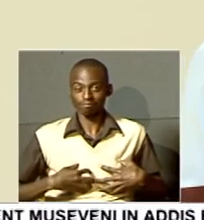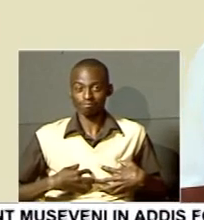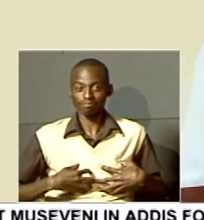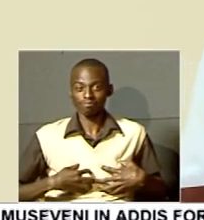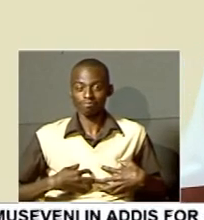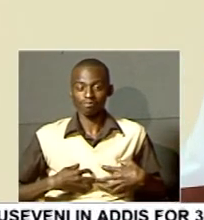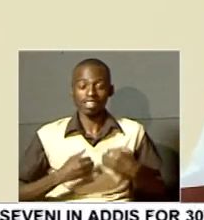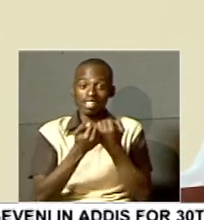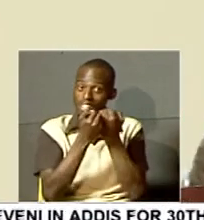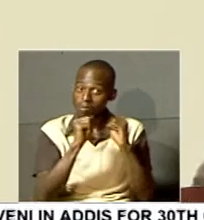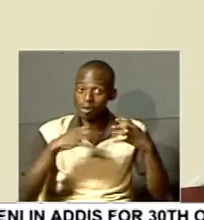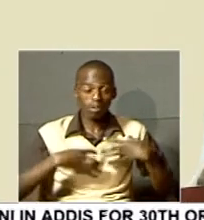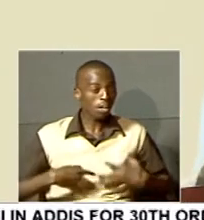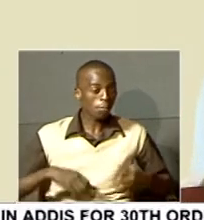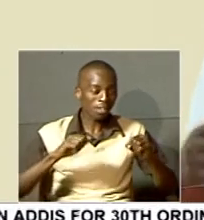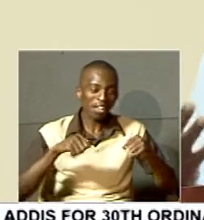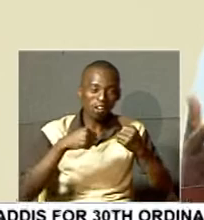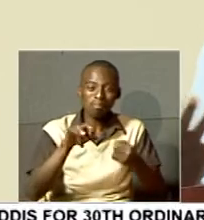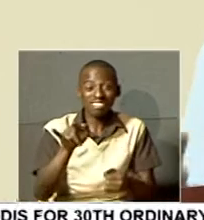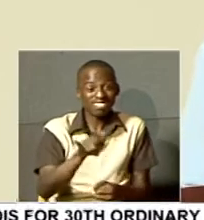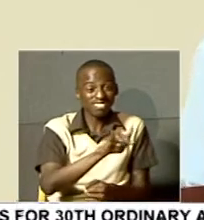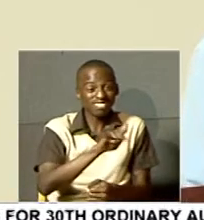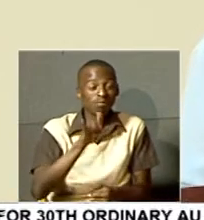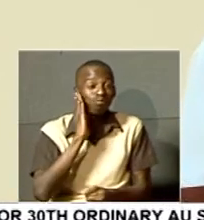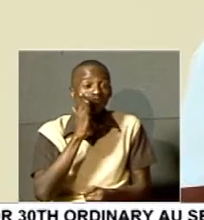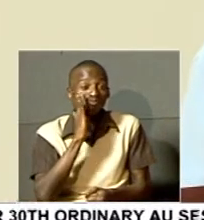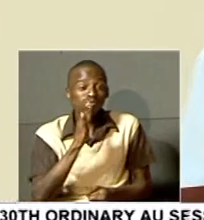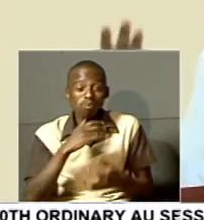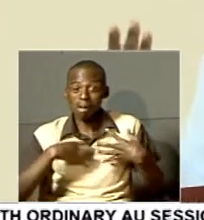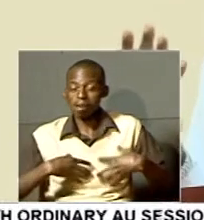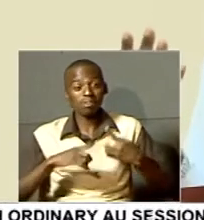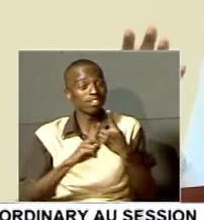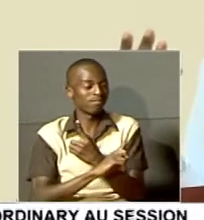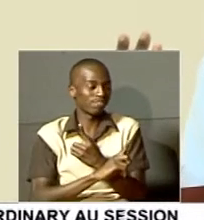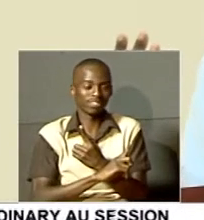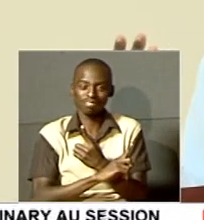A liberation army cannot be the same as a colonial army, obviously. This is logic.